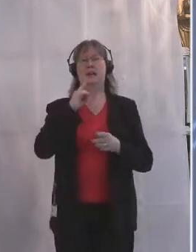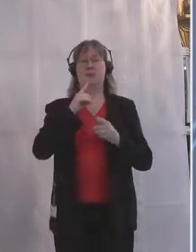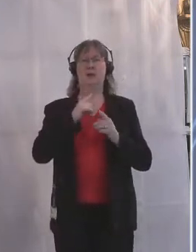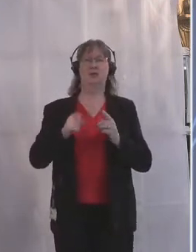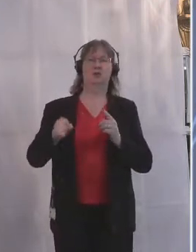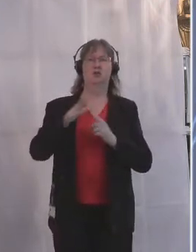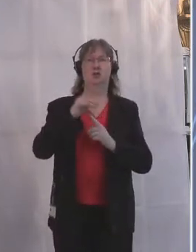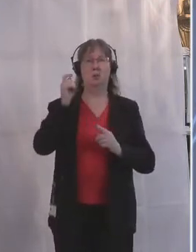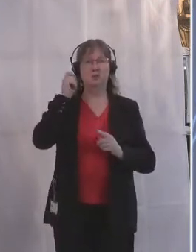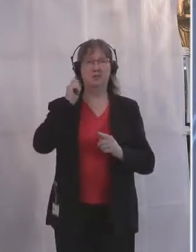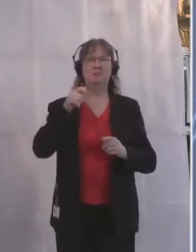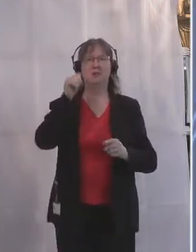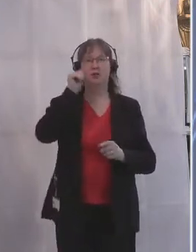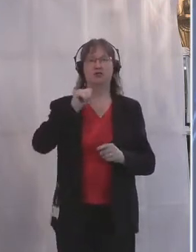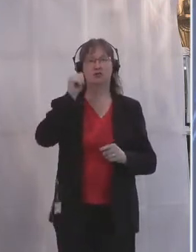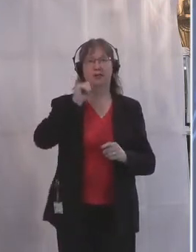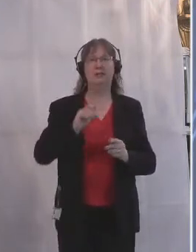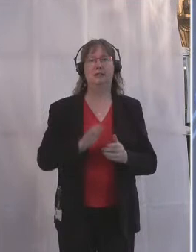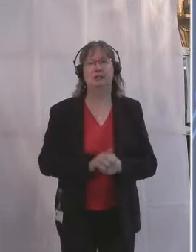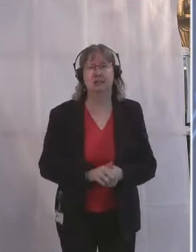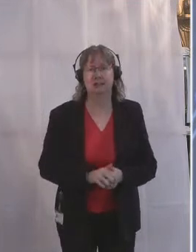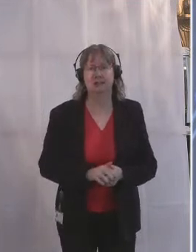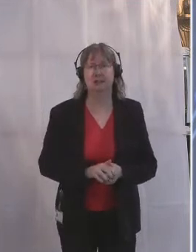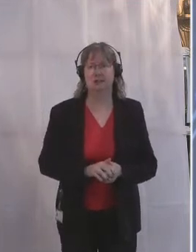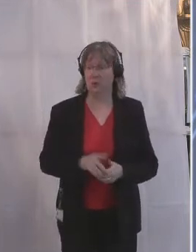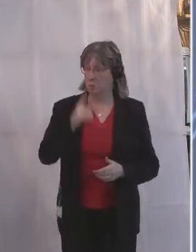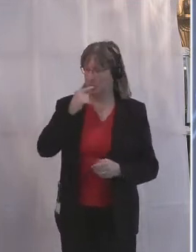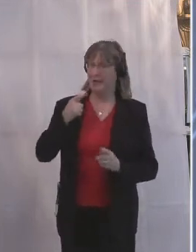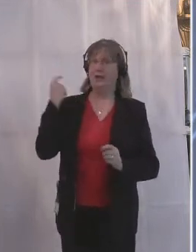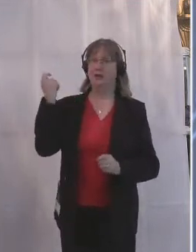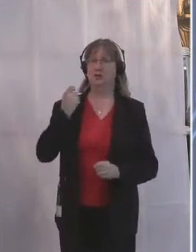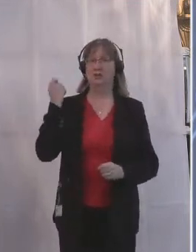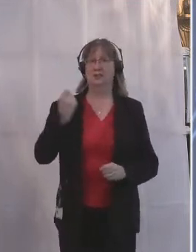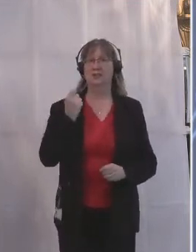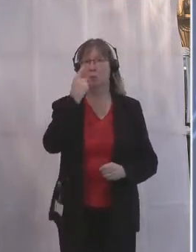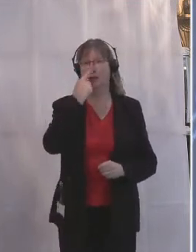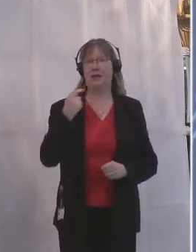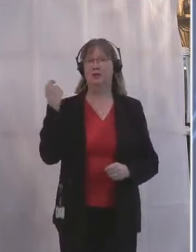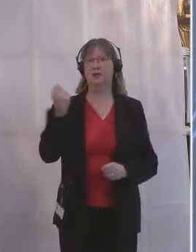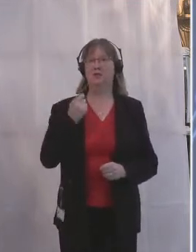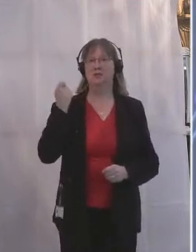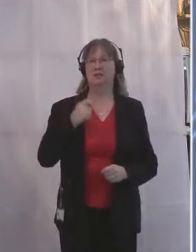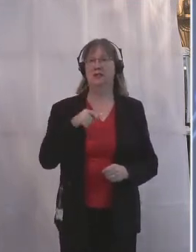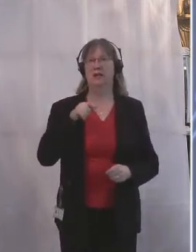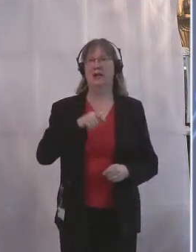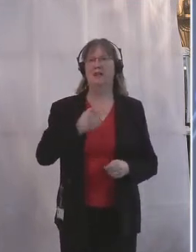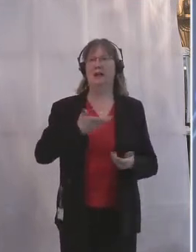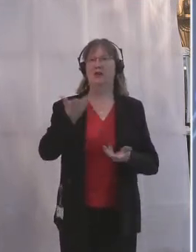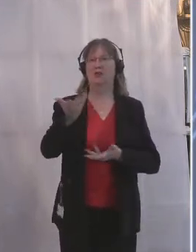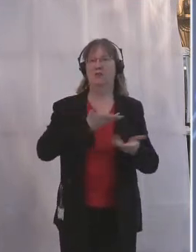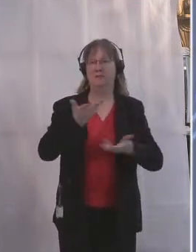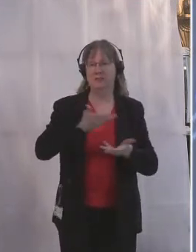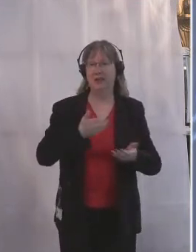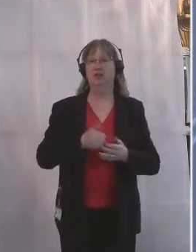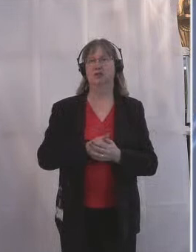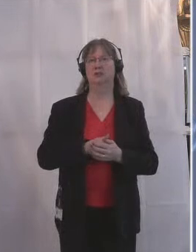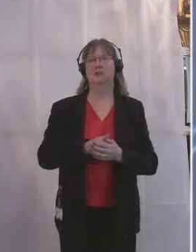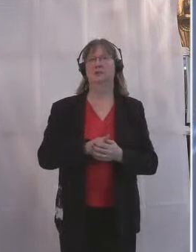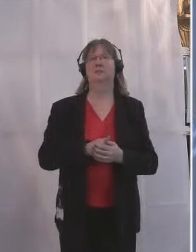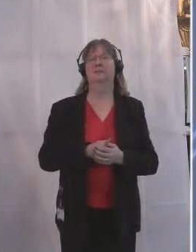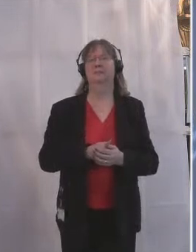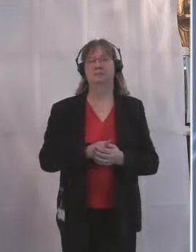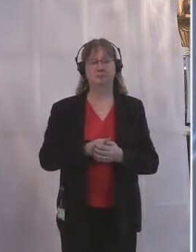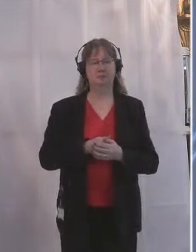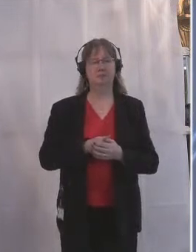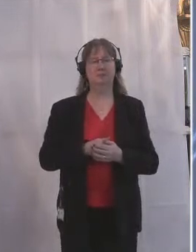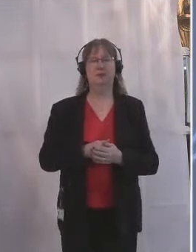and tricks, and don't let it put you off. You know, we can still have success. And then finally, what a fascinating conversation we've just had, really remarkable. But